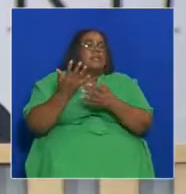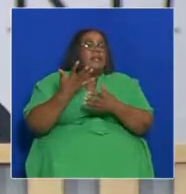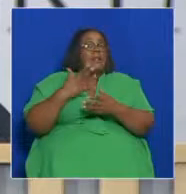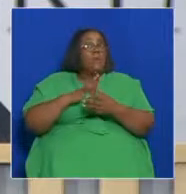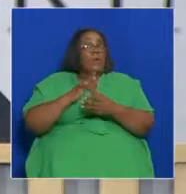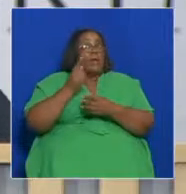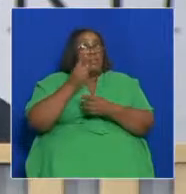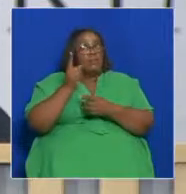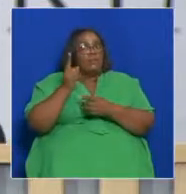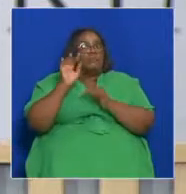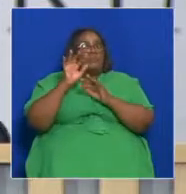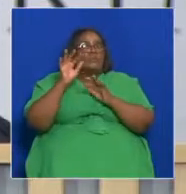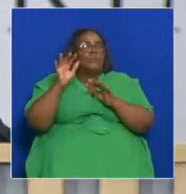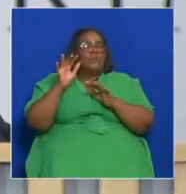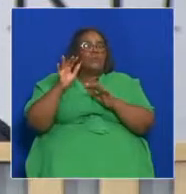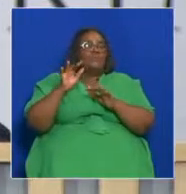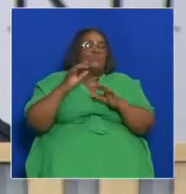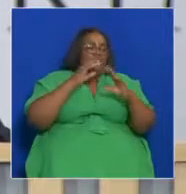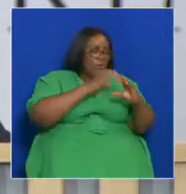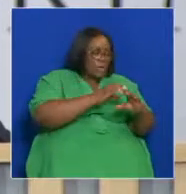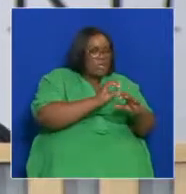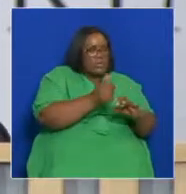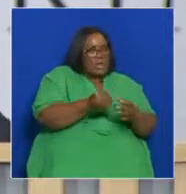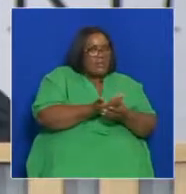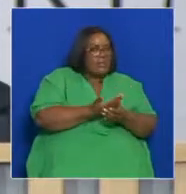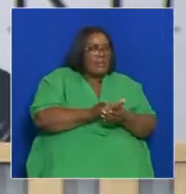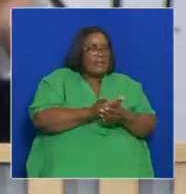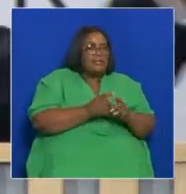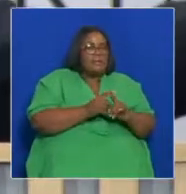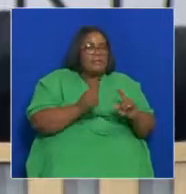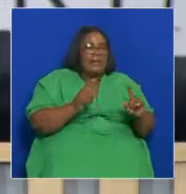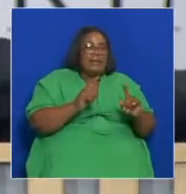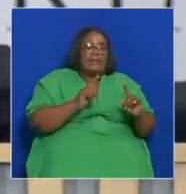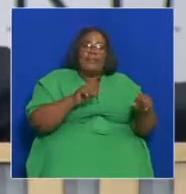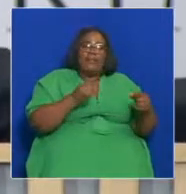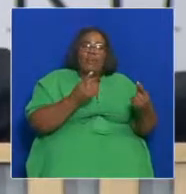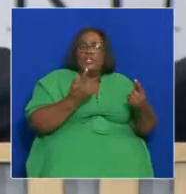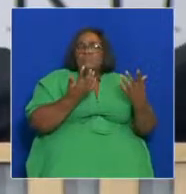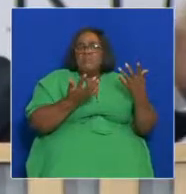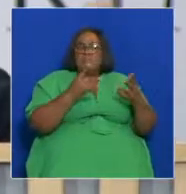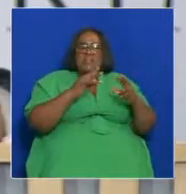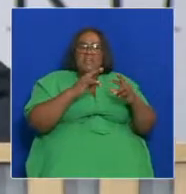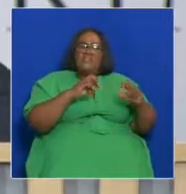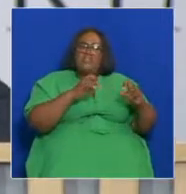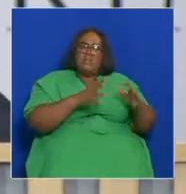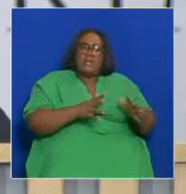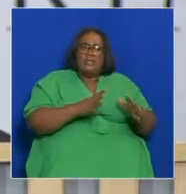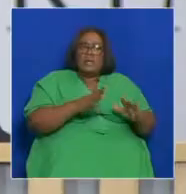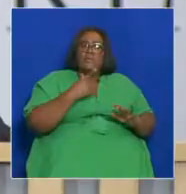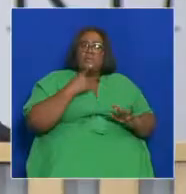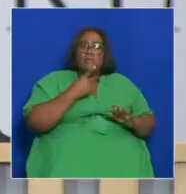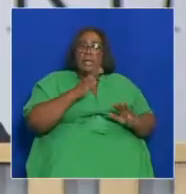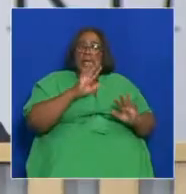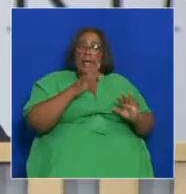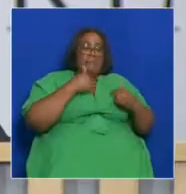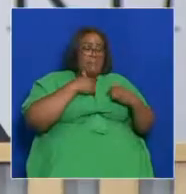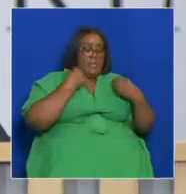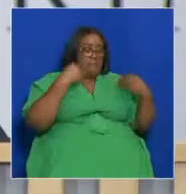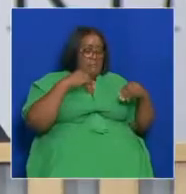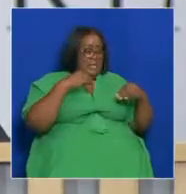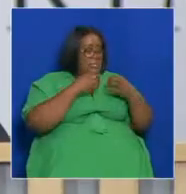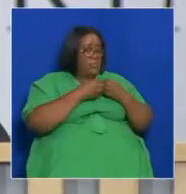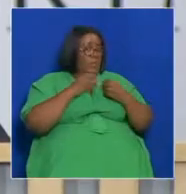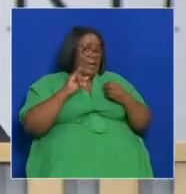them on other matters, and an investigator, for instance, will say, no, I'm busy with an ID matter, you know, and there would be those kind